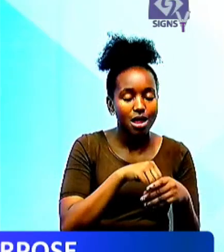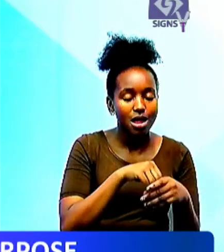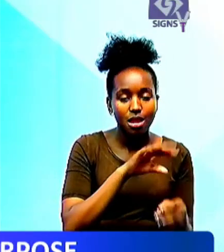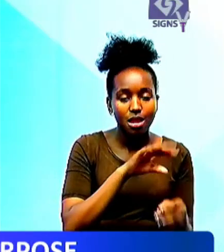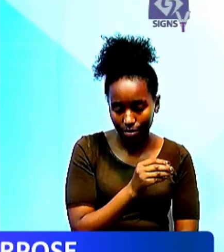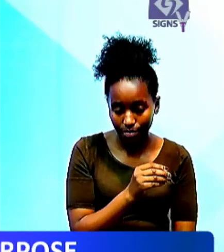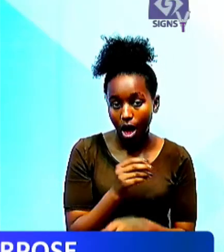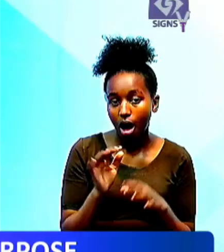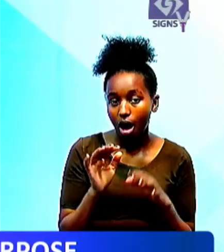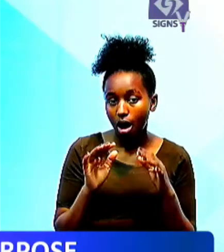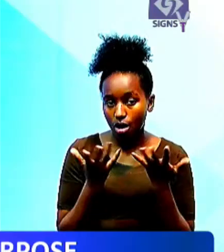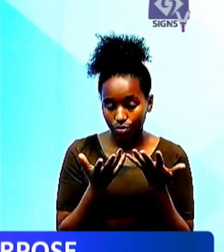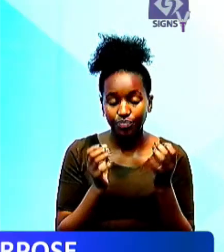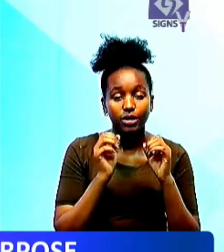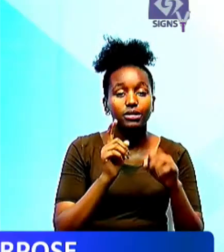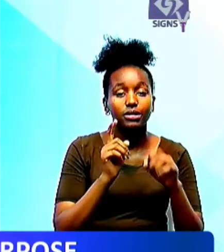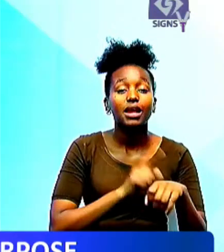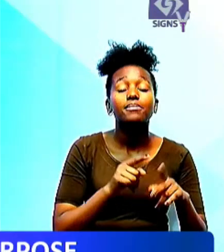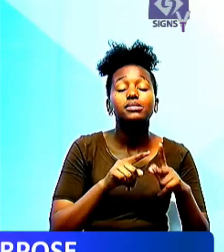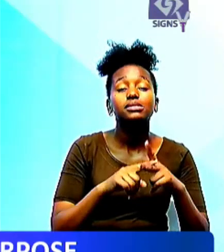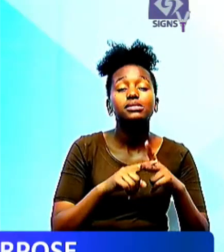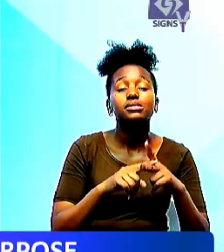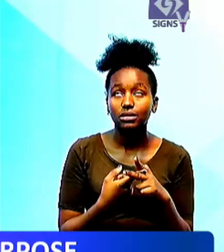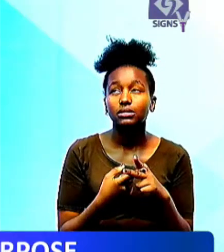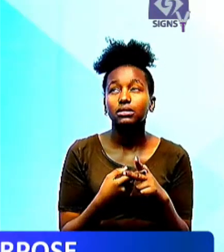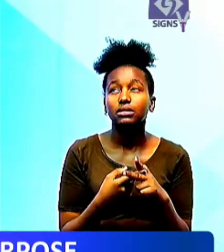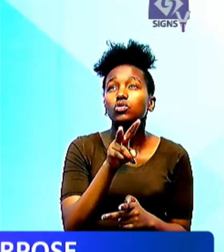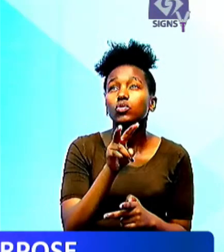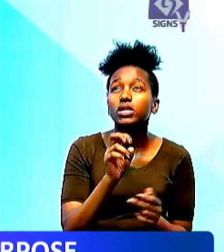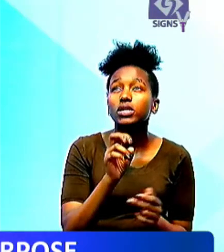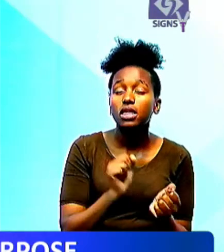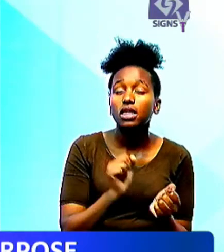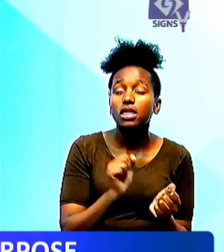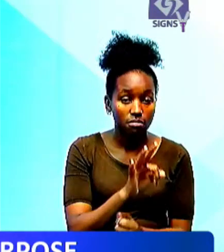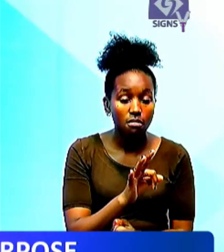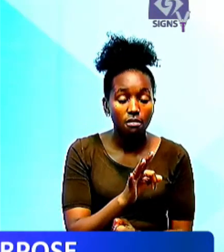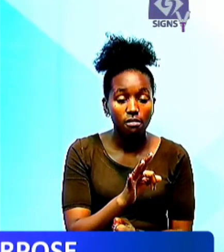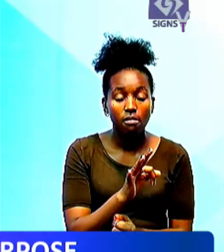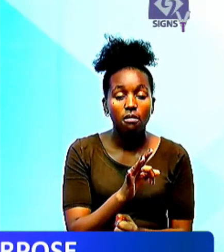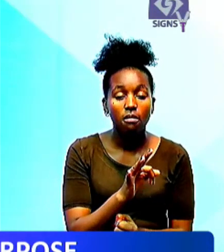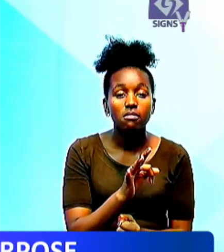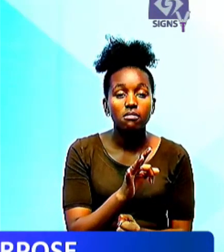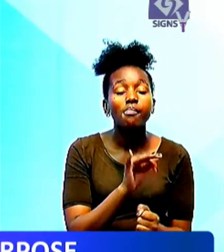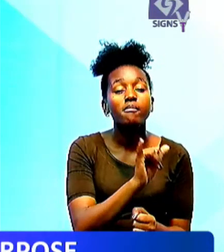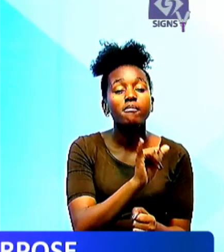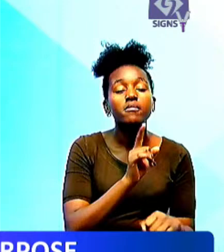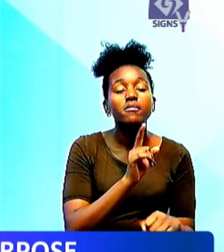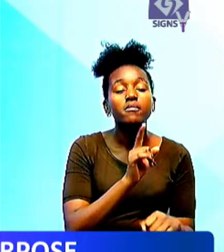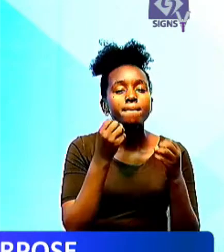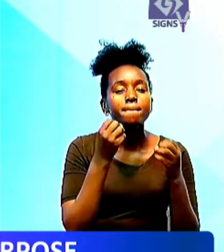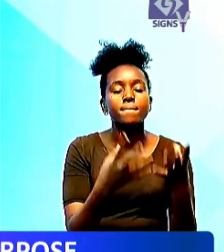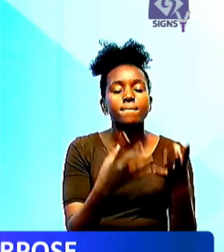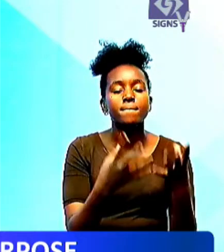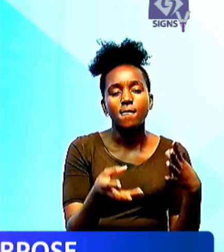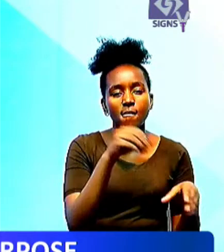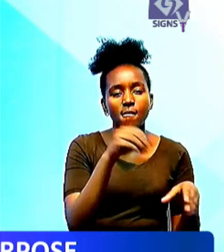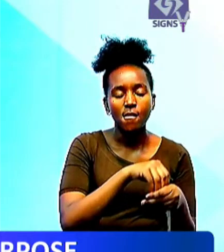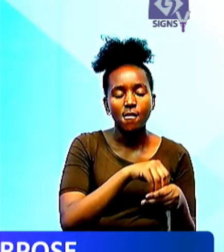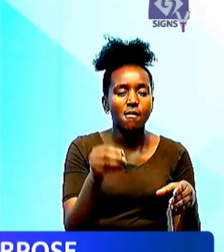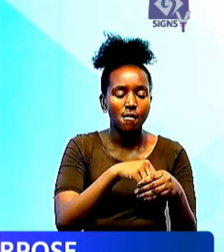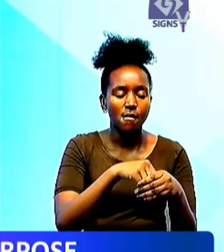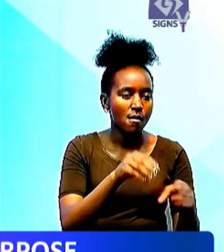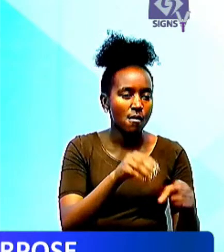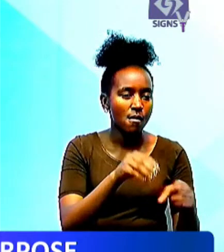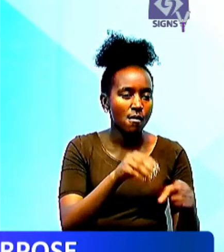when we started this journey, back in 2013, there were many investors that were coming. You realize they're